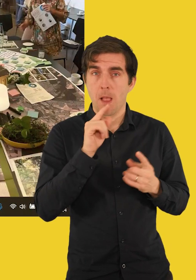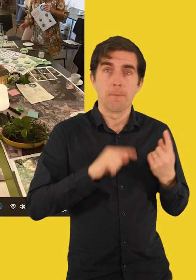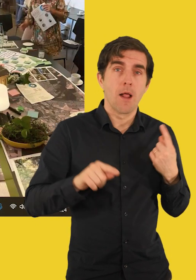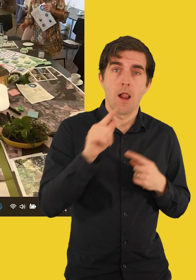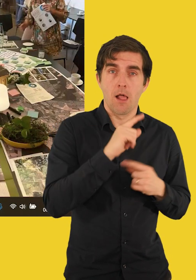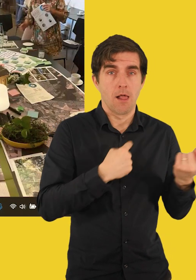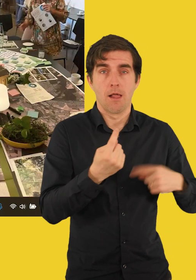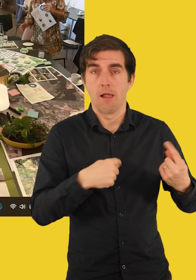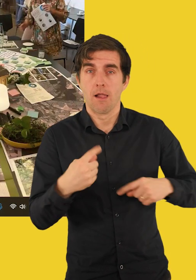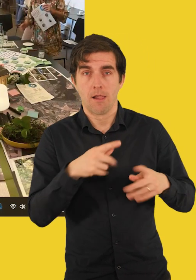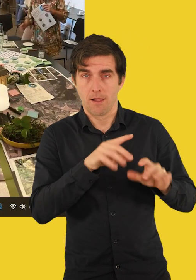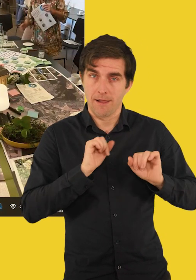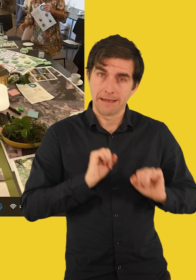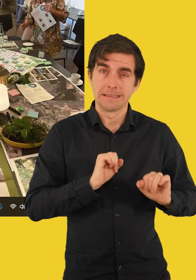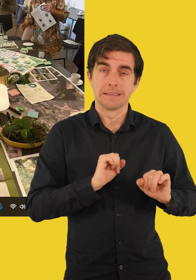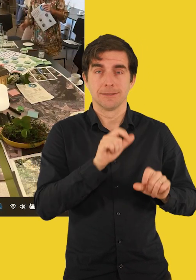We randomly